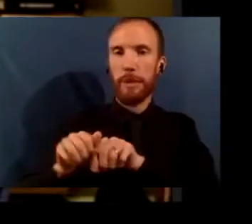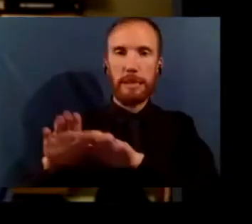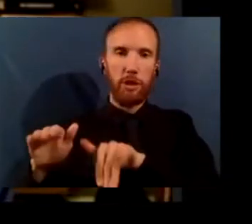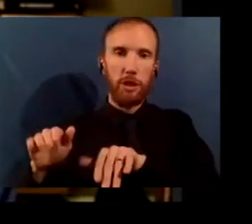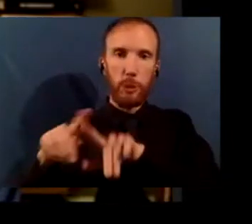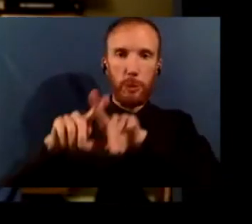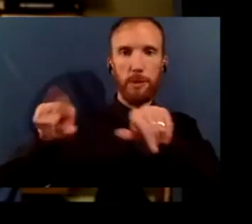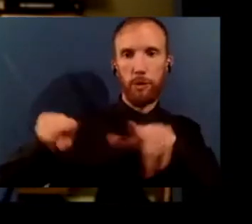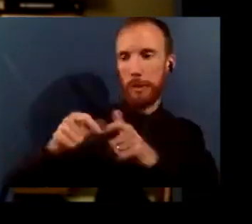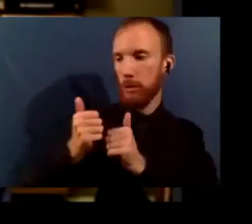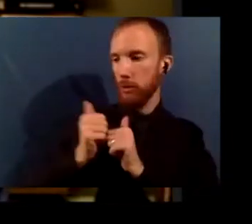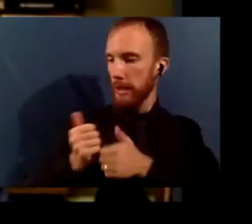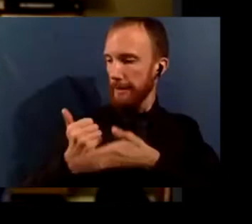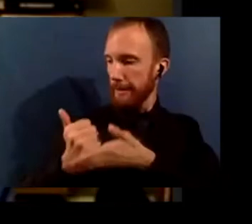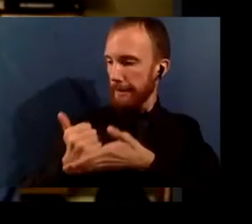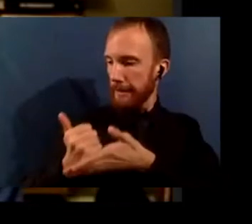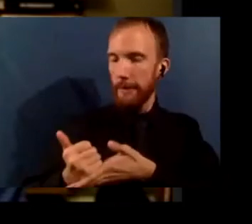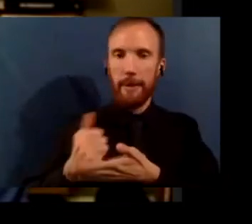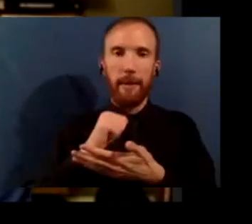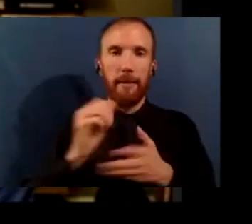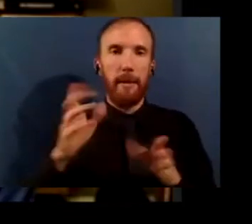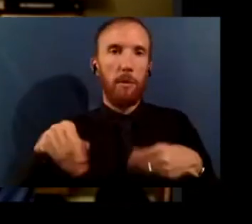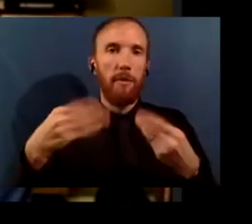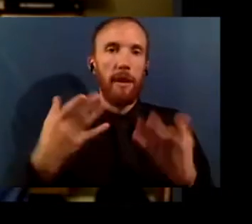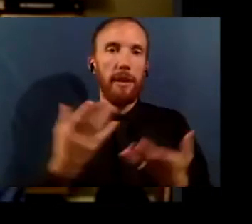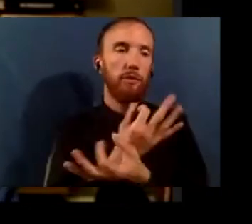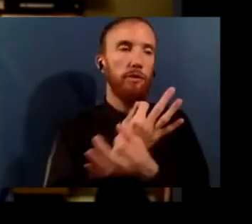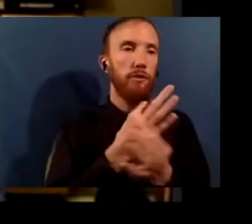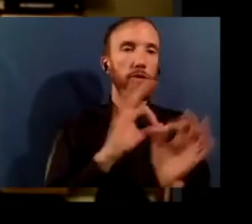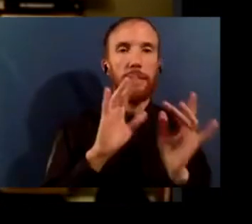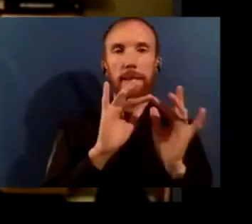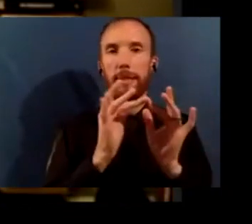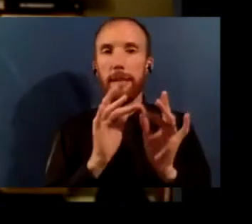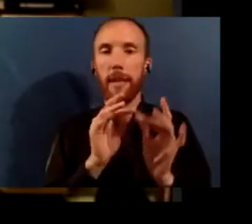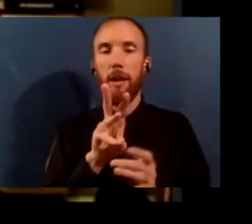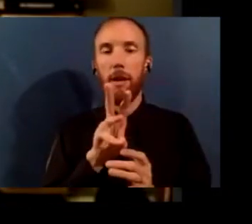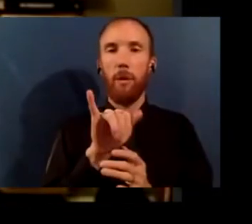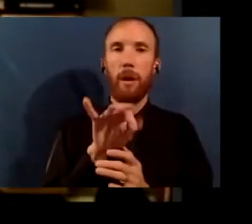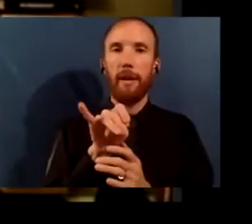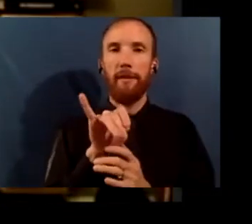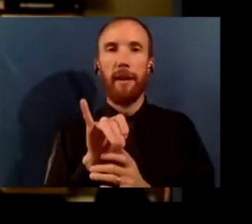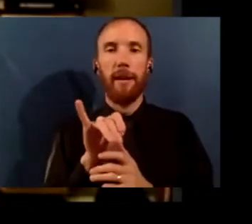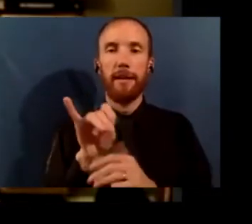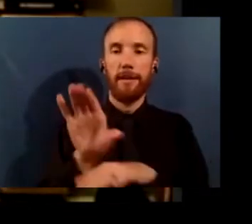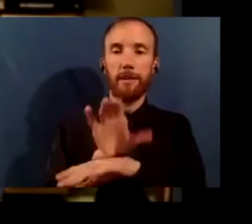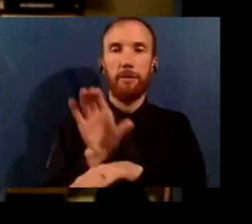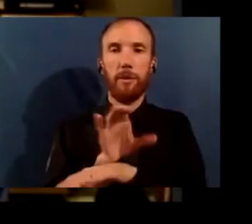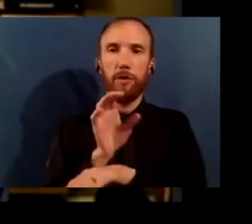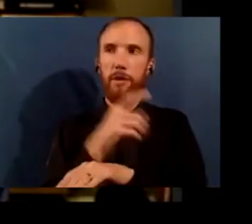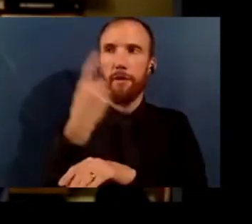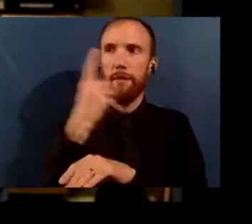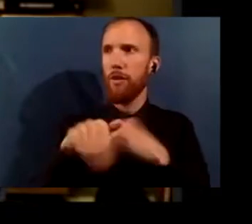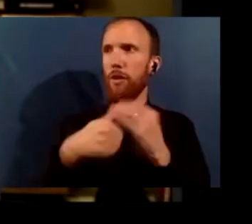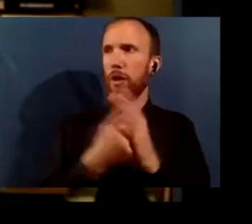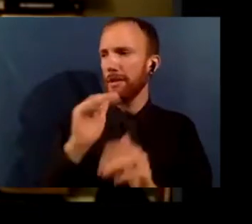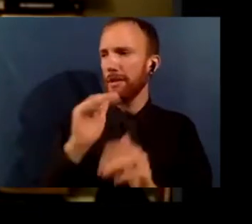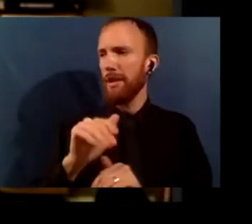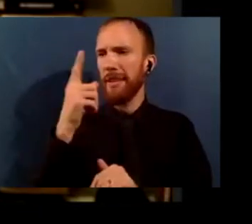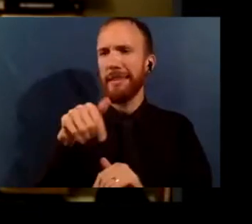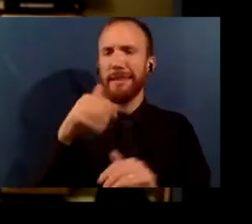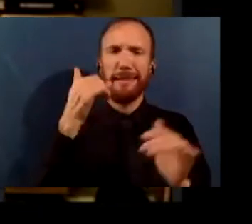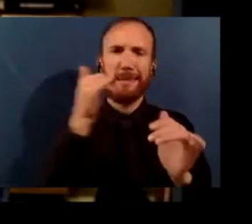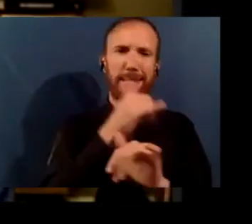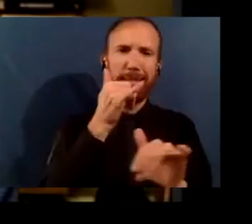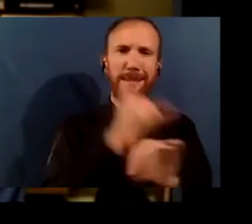don't provide free Wi-Fi. They don't provide free computers to every child so that they can do this ridiculous digital education. You know, they